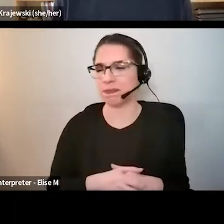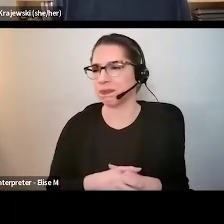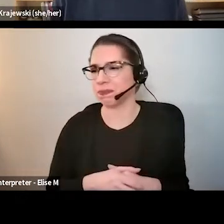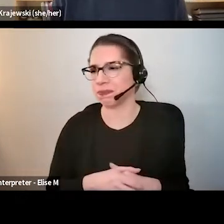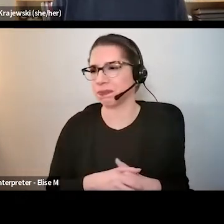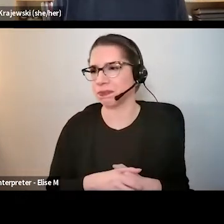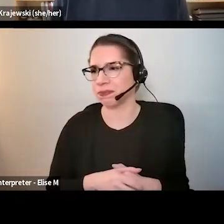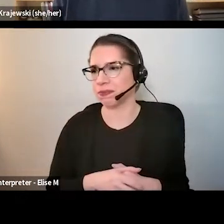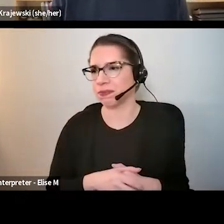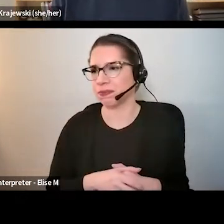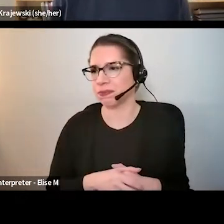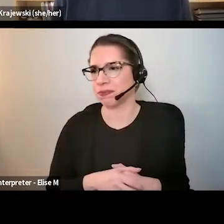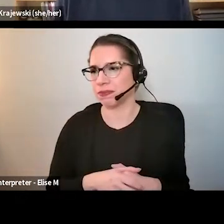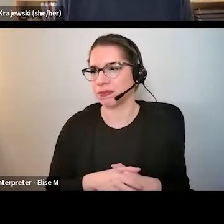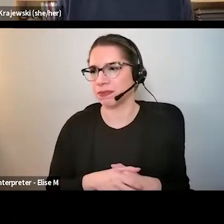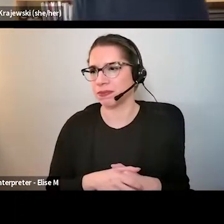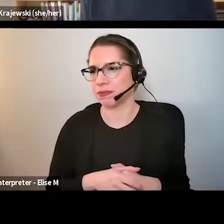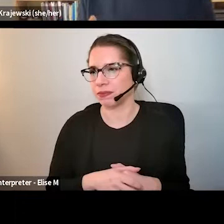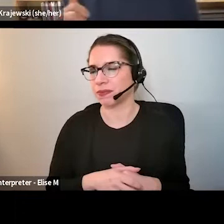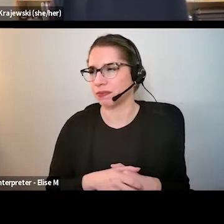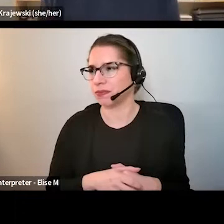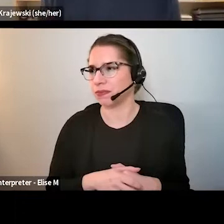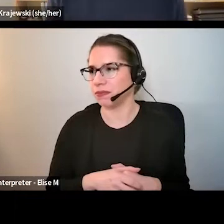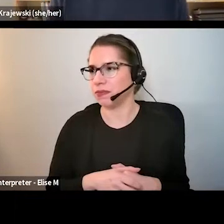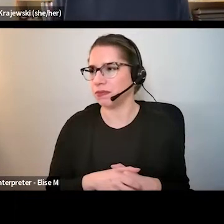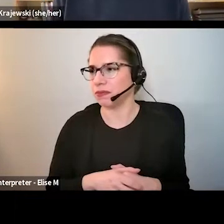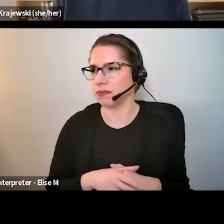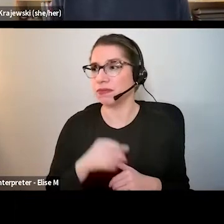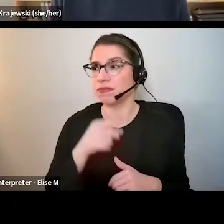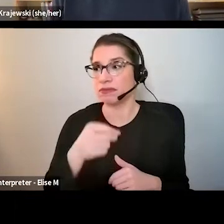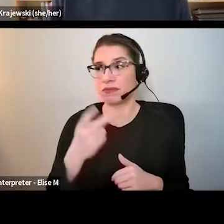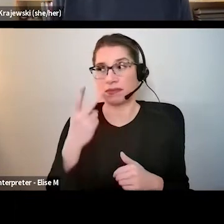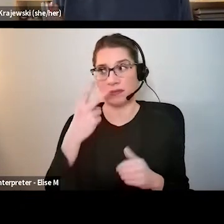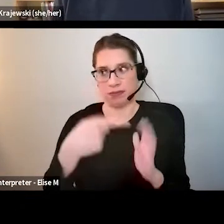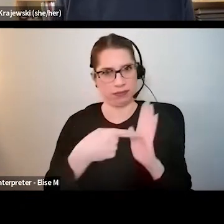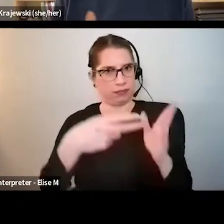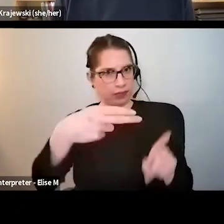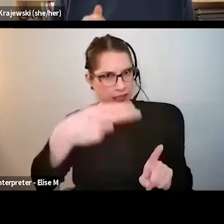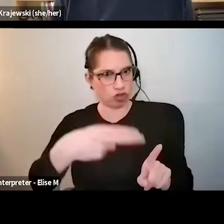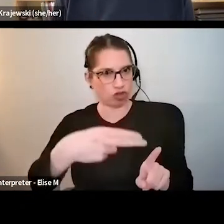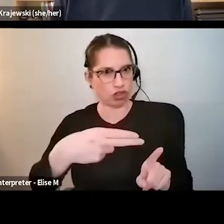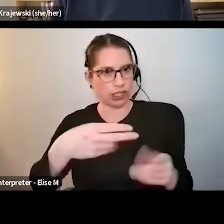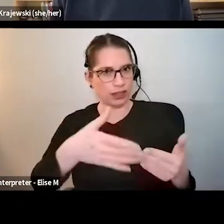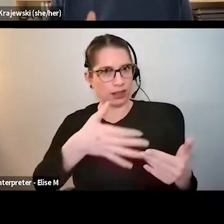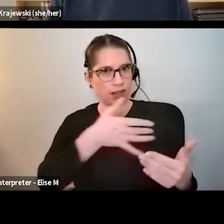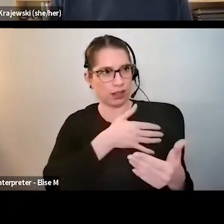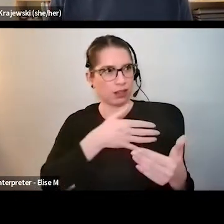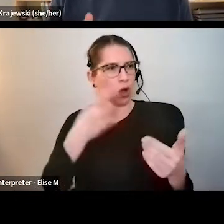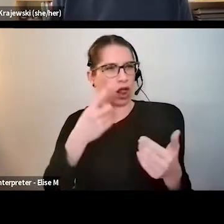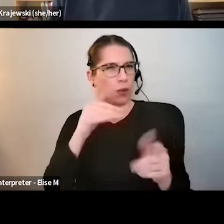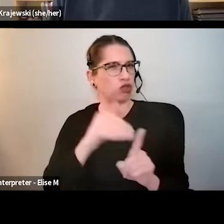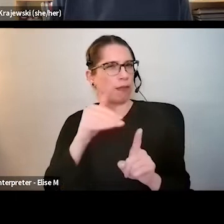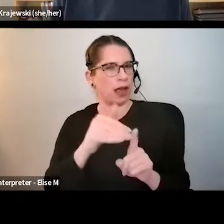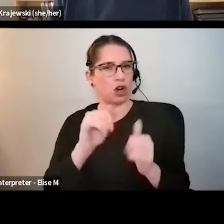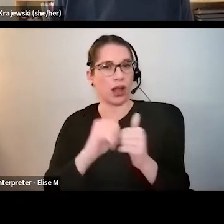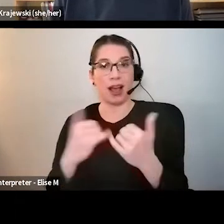Layers of history are a constant theme and a clear reminder of how the present is built upon the past, particularly